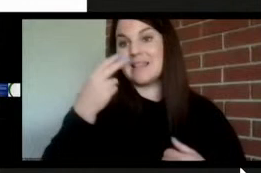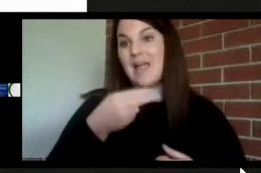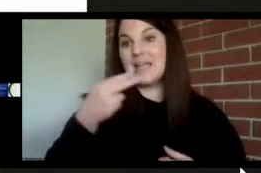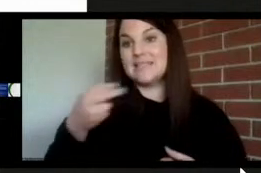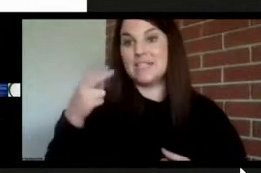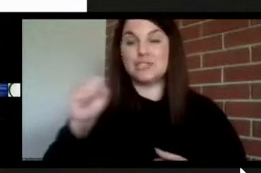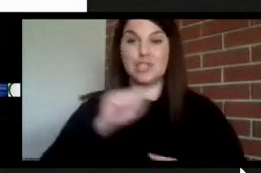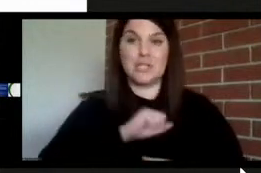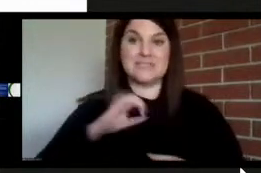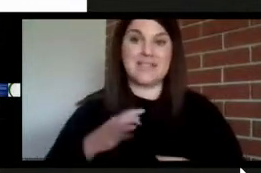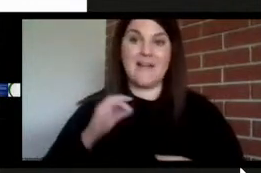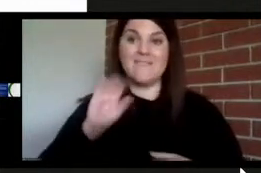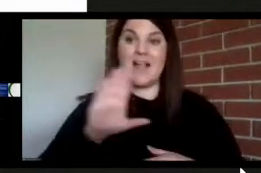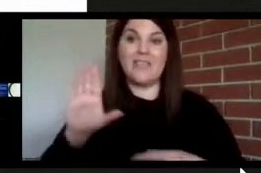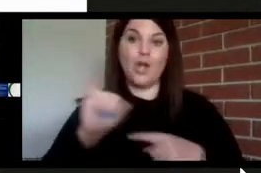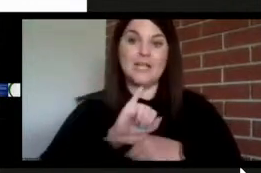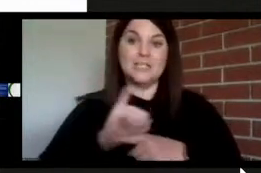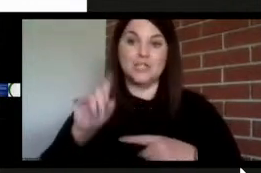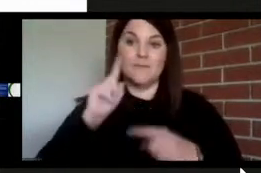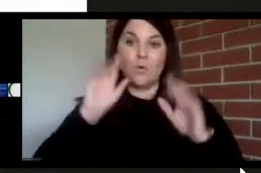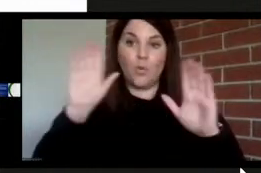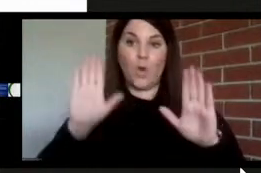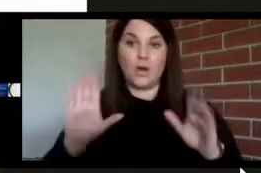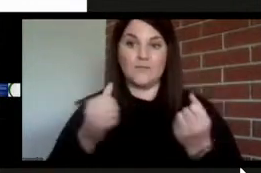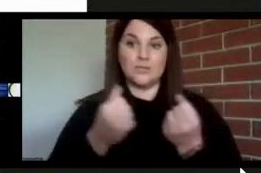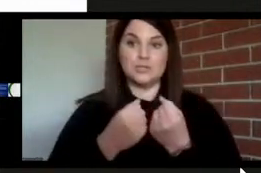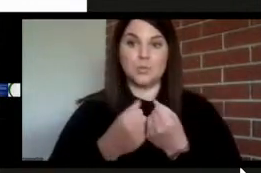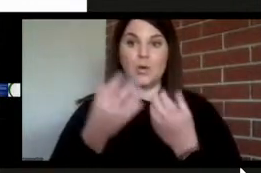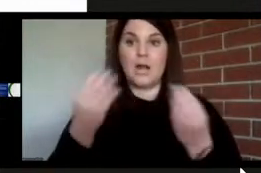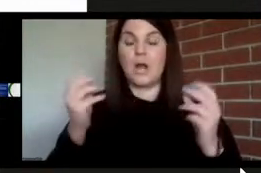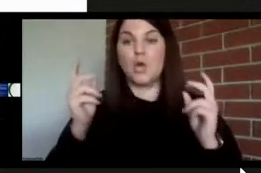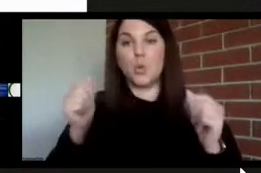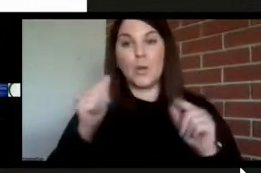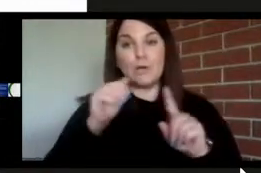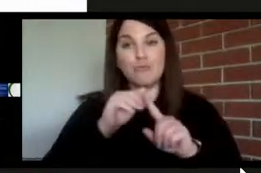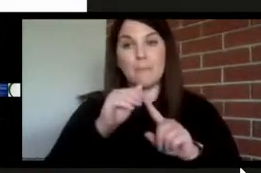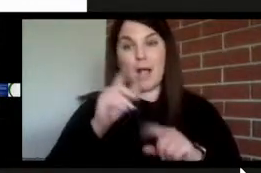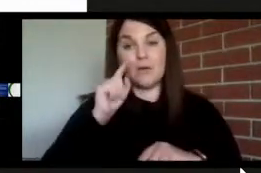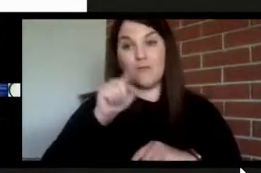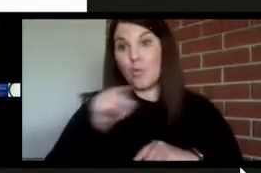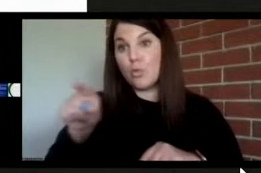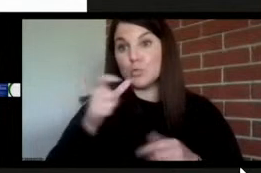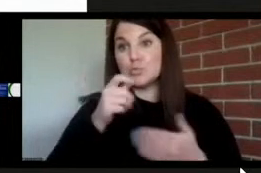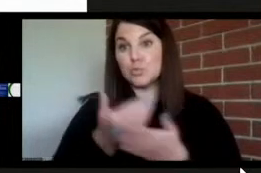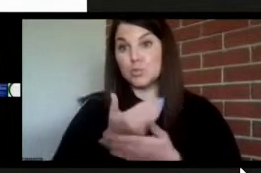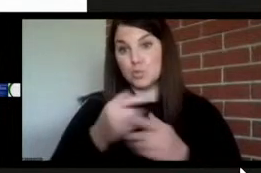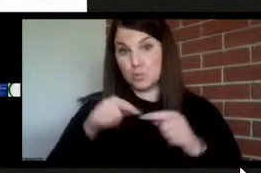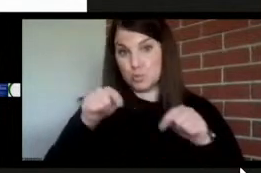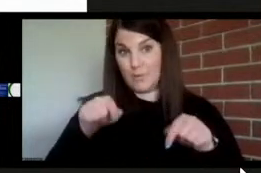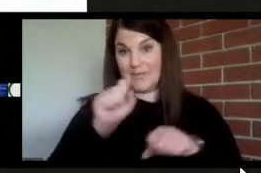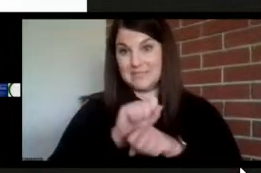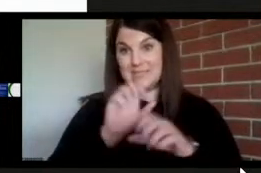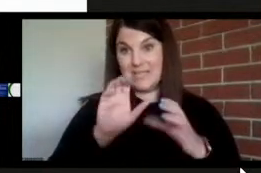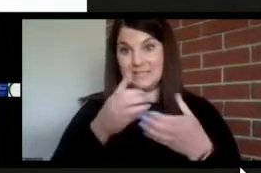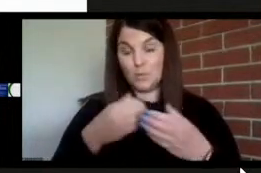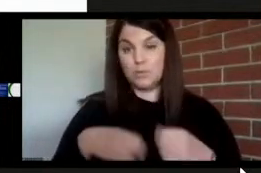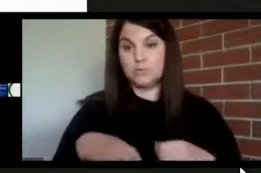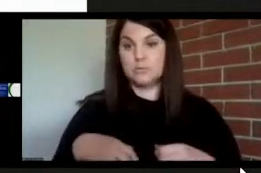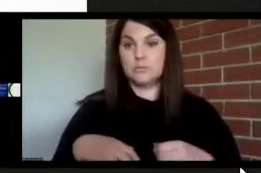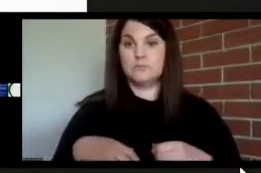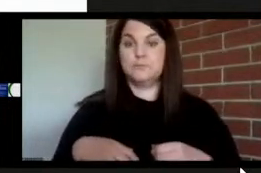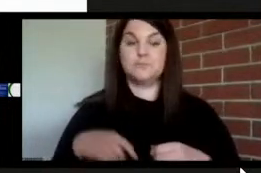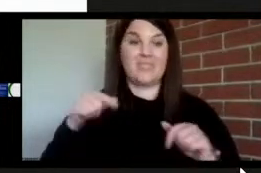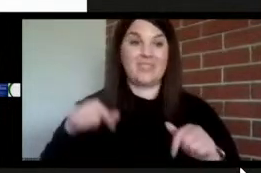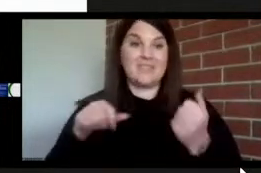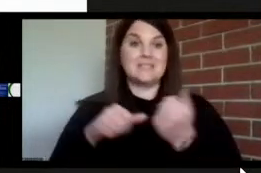and interns for their incredible support. Just as a quick reminder, and in particular for those that are new to the task force, the Communications and Collaboration Subcommittee